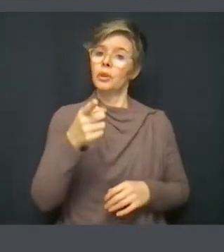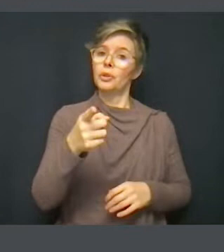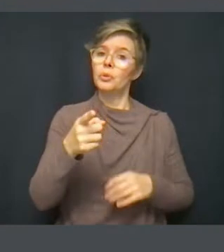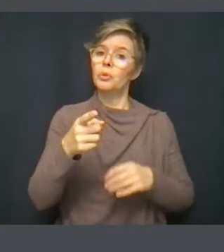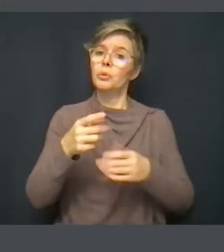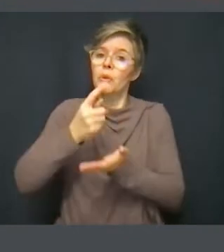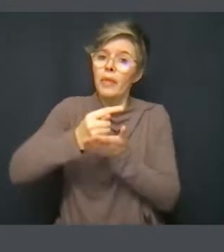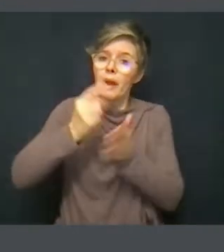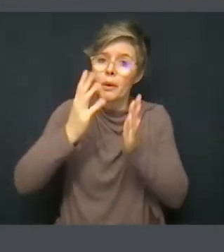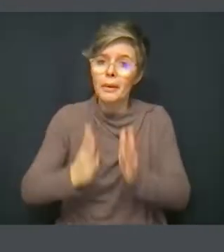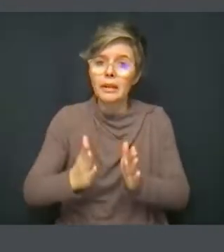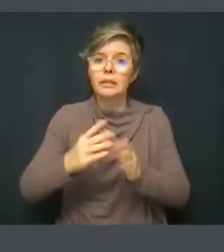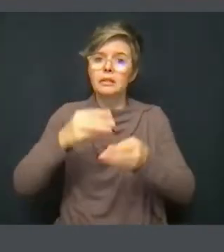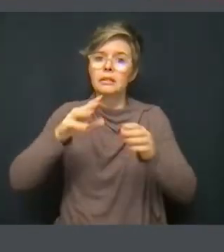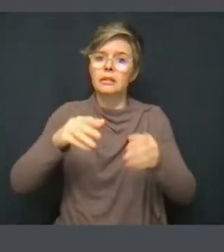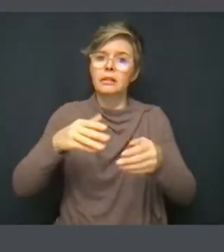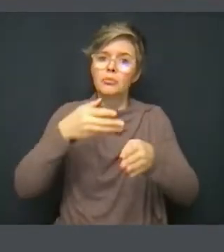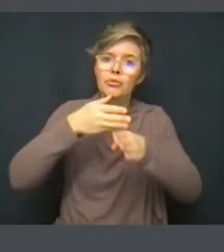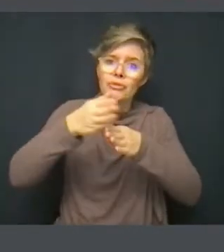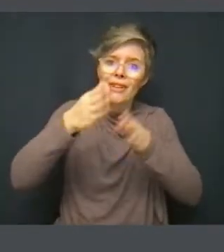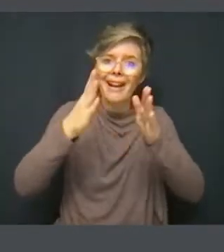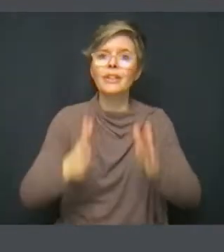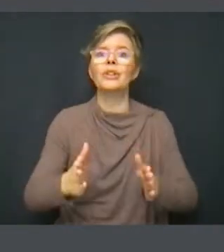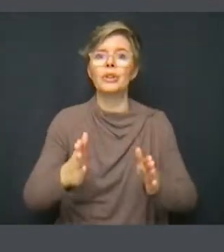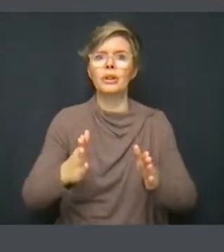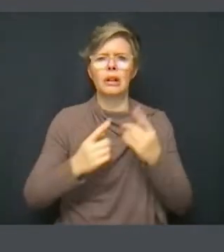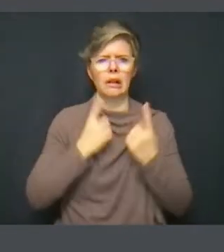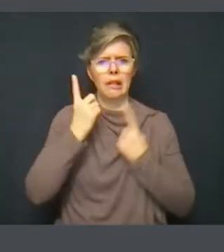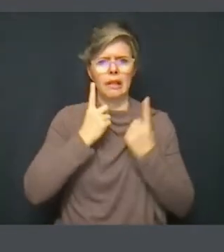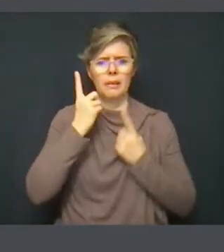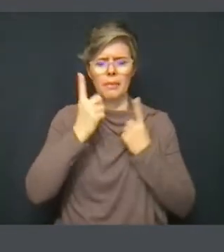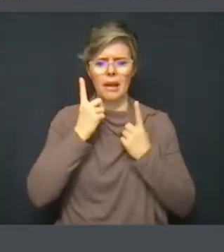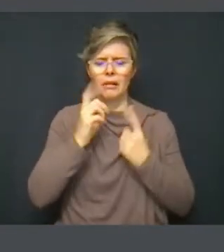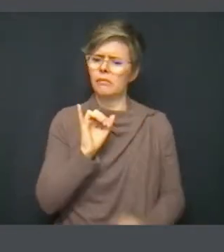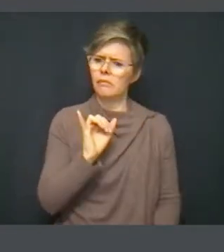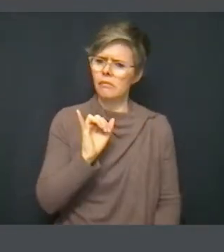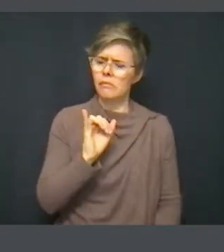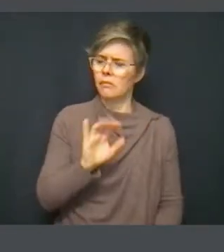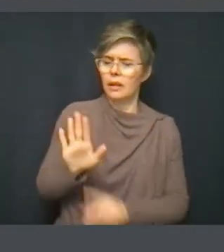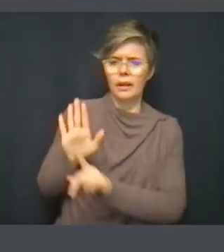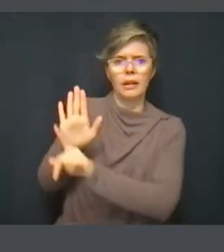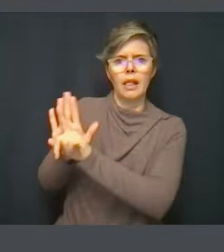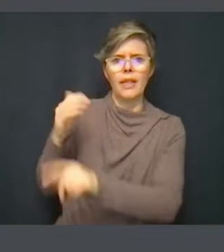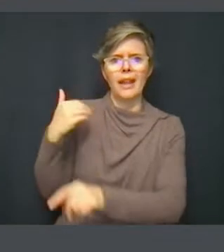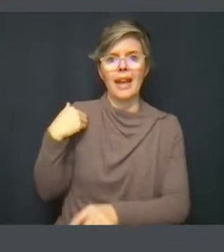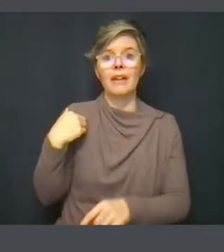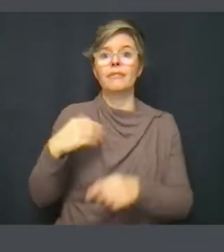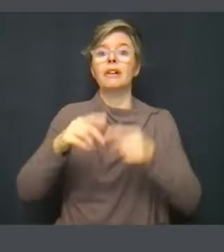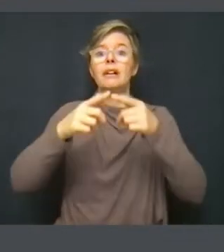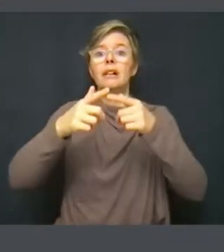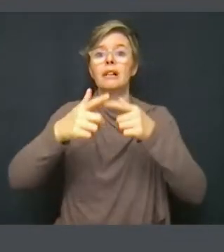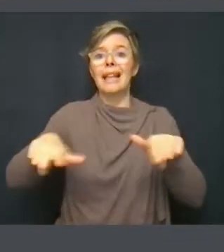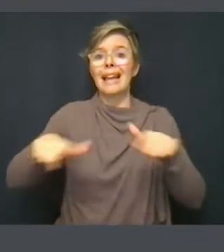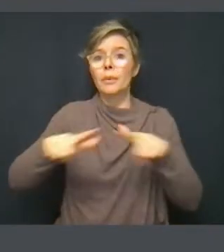either confirm or rule out that there's a language impairment, language disorder, or a speech sound production disorder.